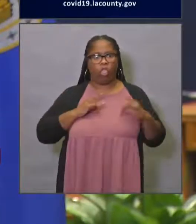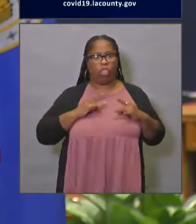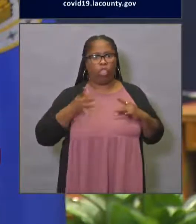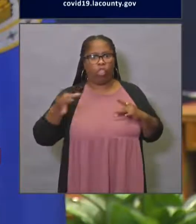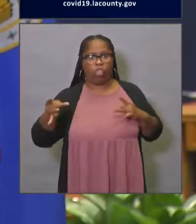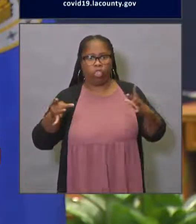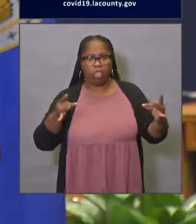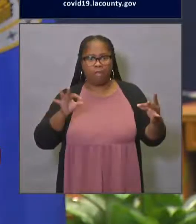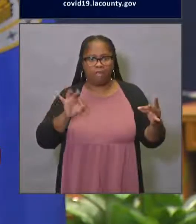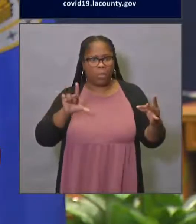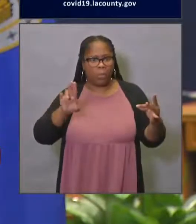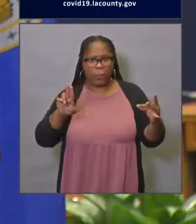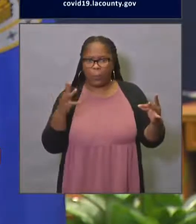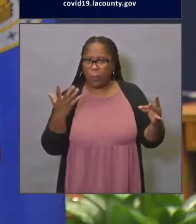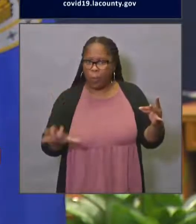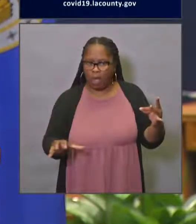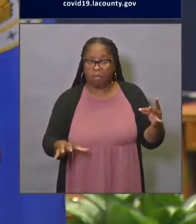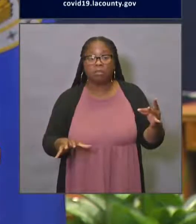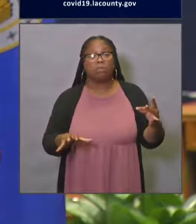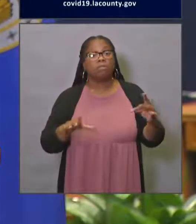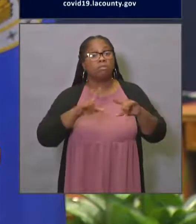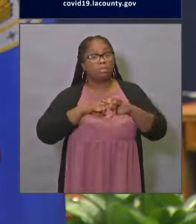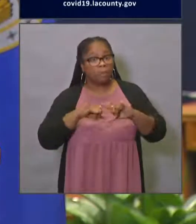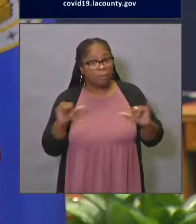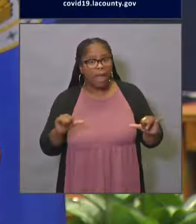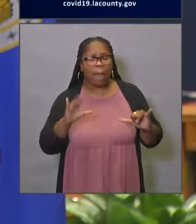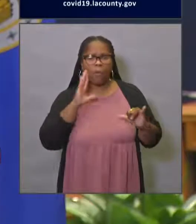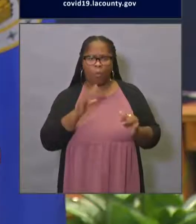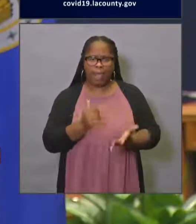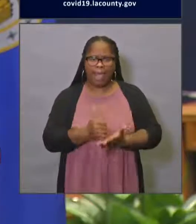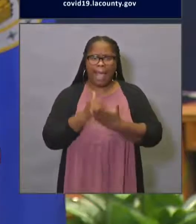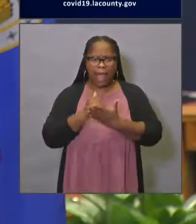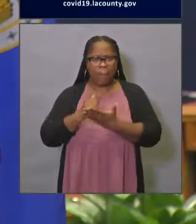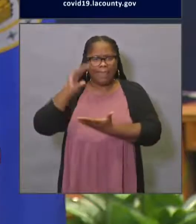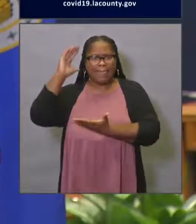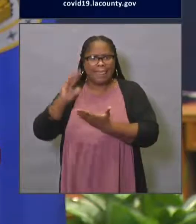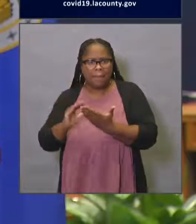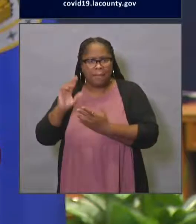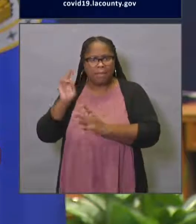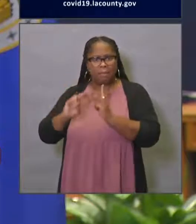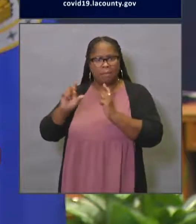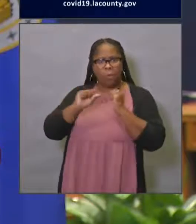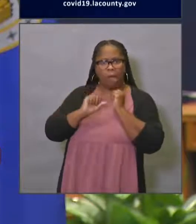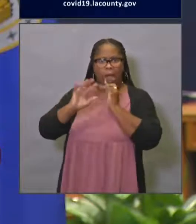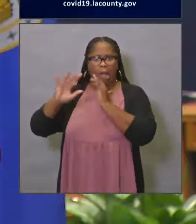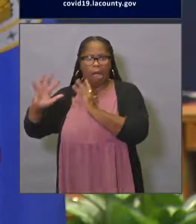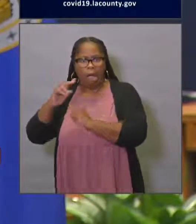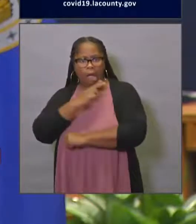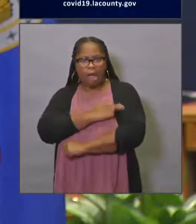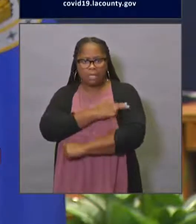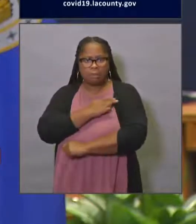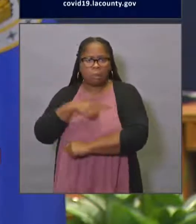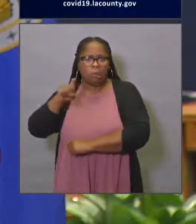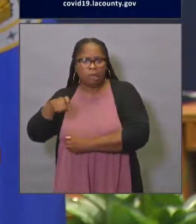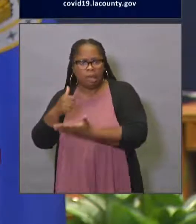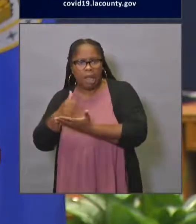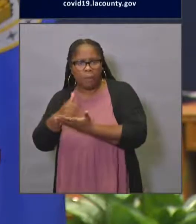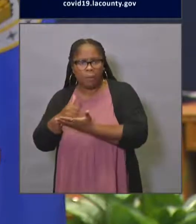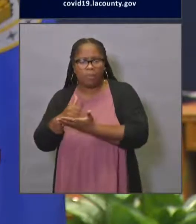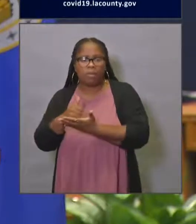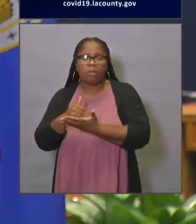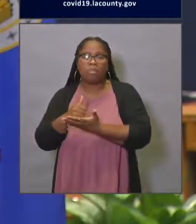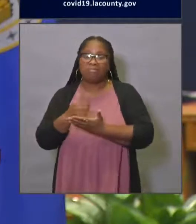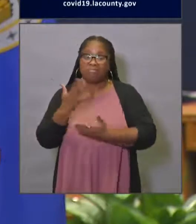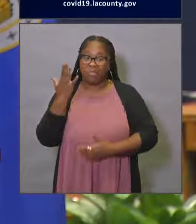community, but also preventing us from overwhelming our healthcare system as we cope with increased utilization